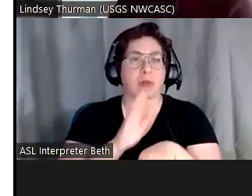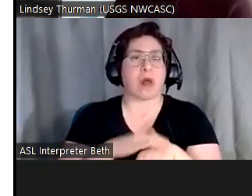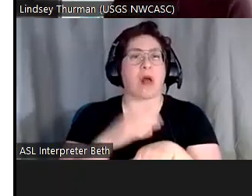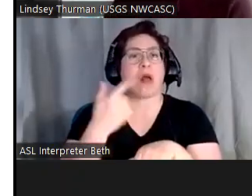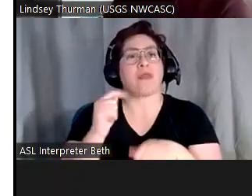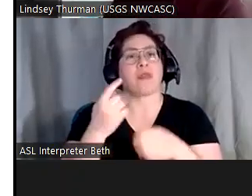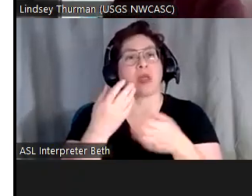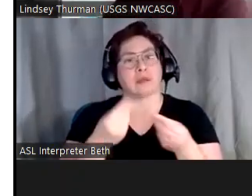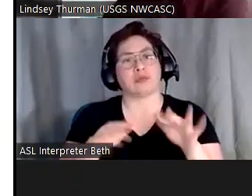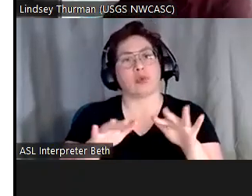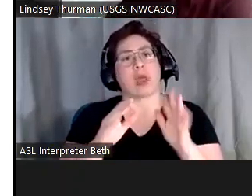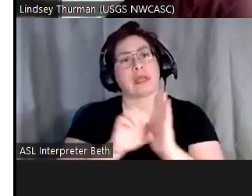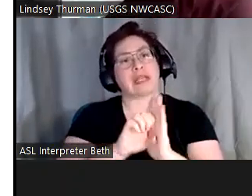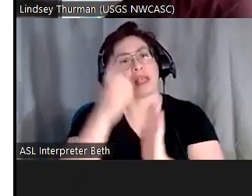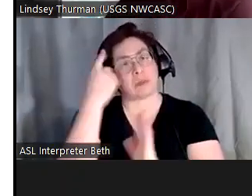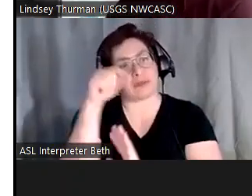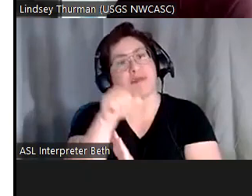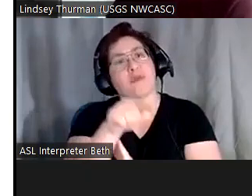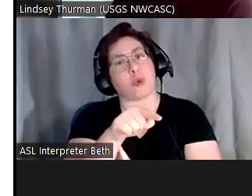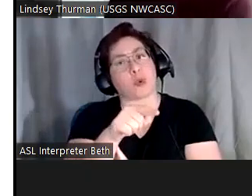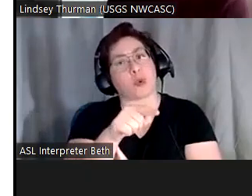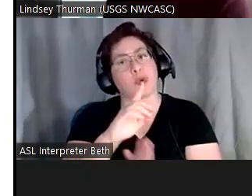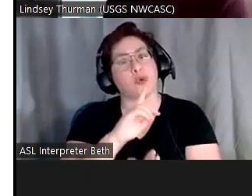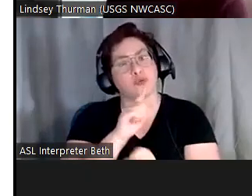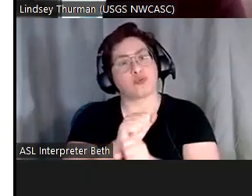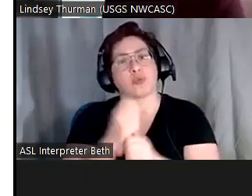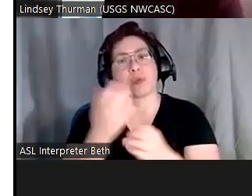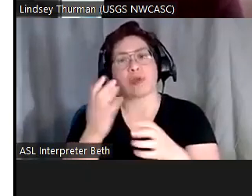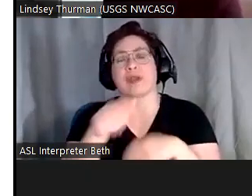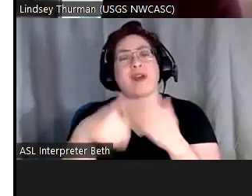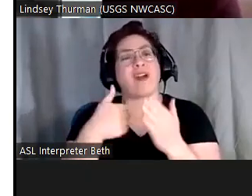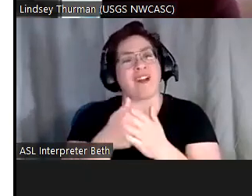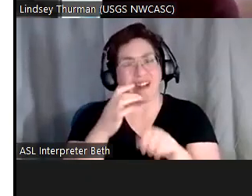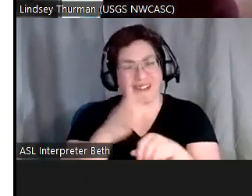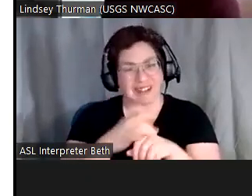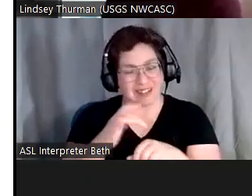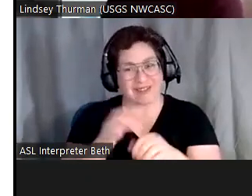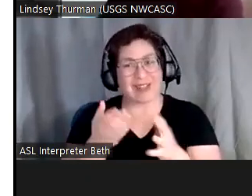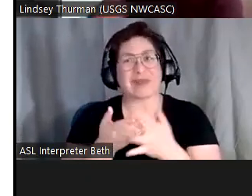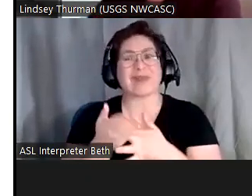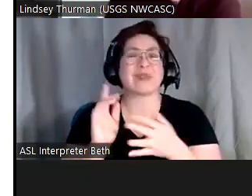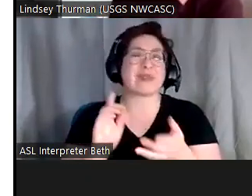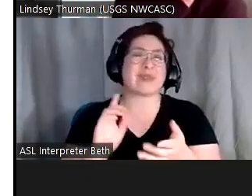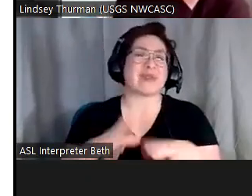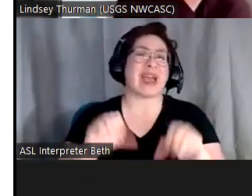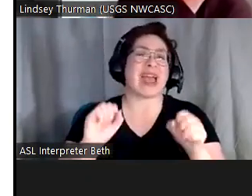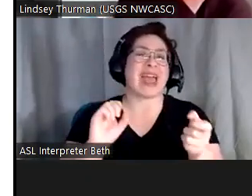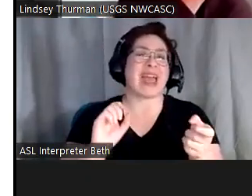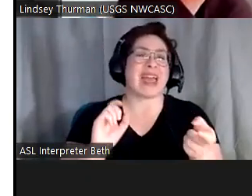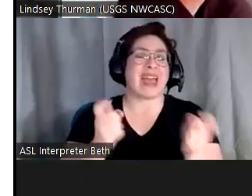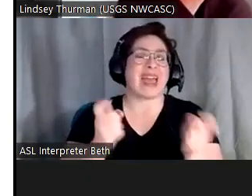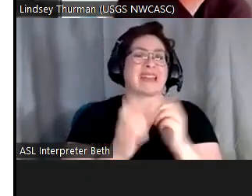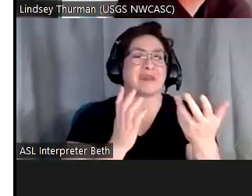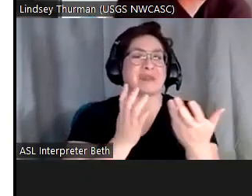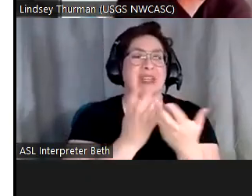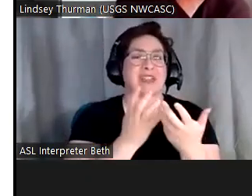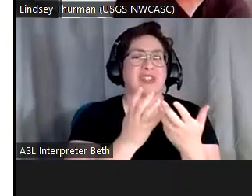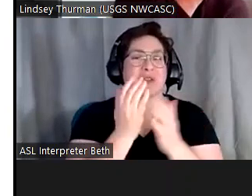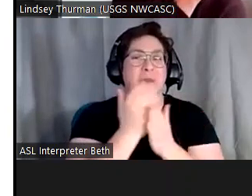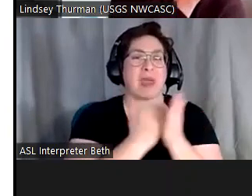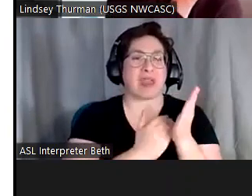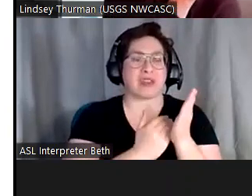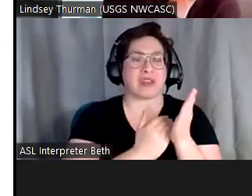examples for you. So that's all available through our adaptation menu. And I just real quickly wanted